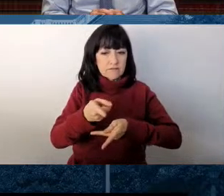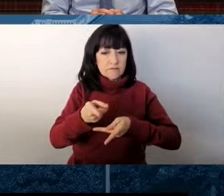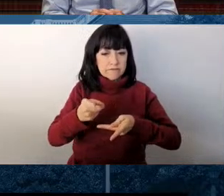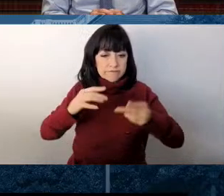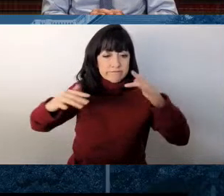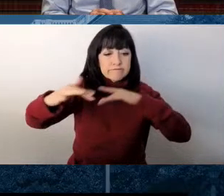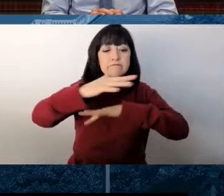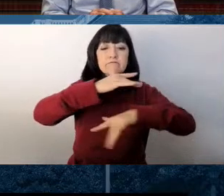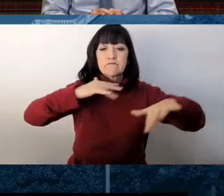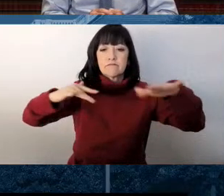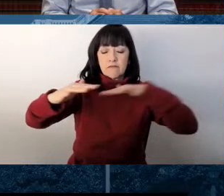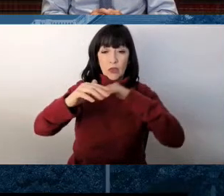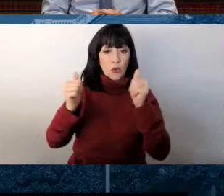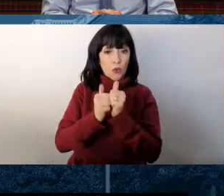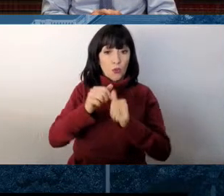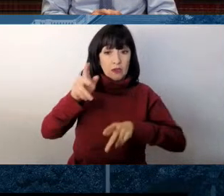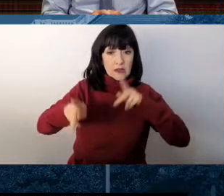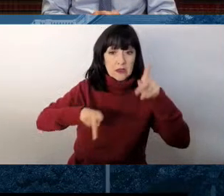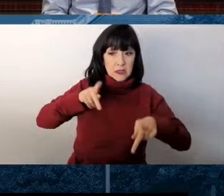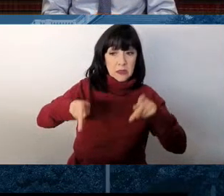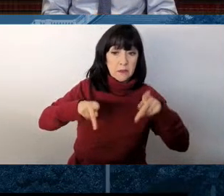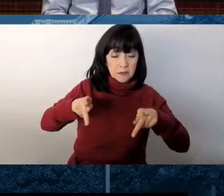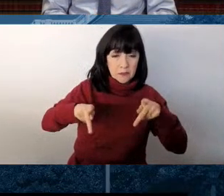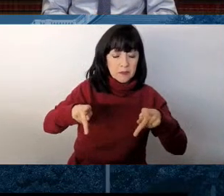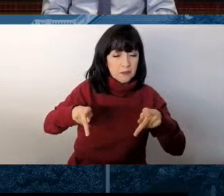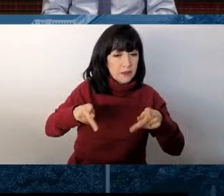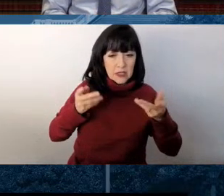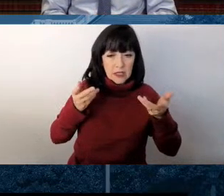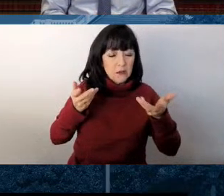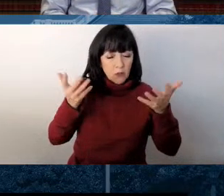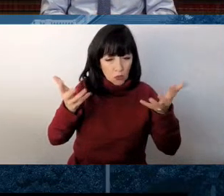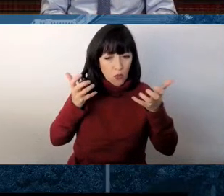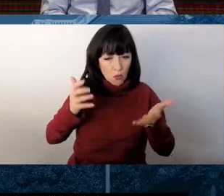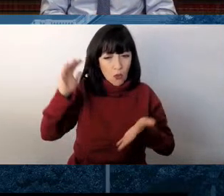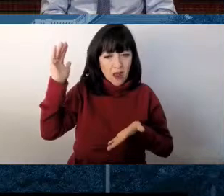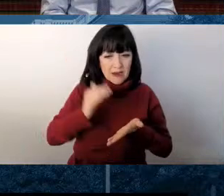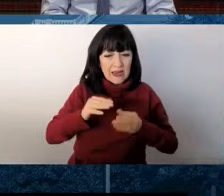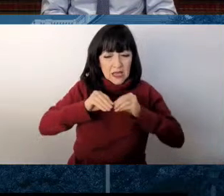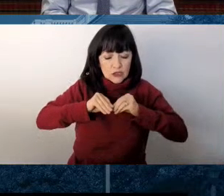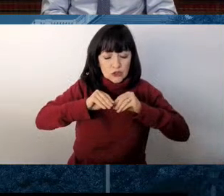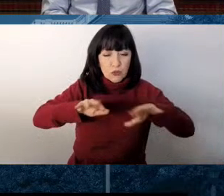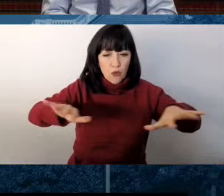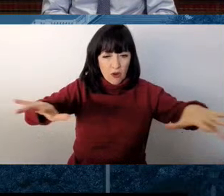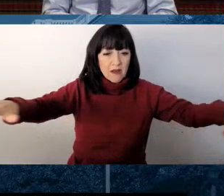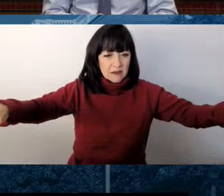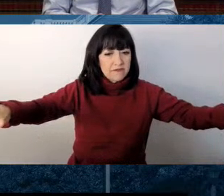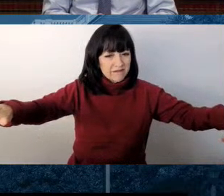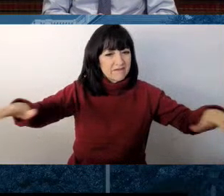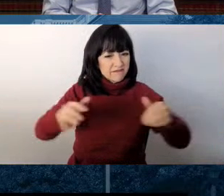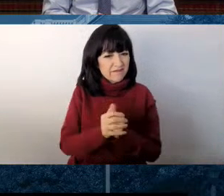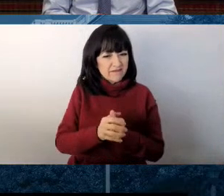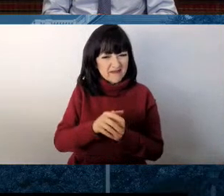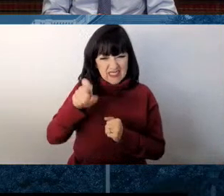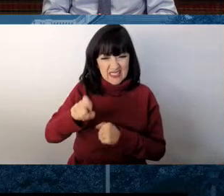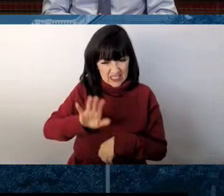indoor situations. We need everybody to pull together so we can squash this spread. It's